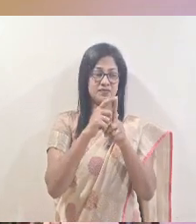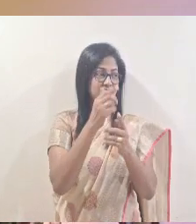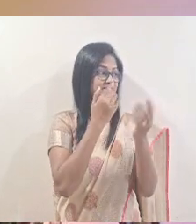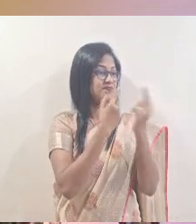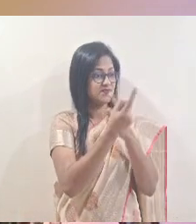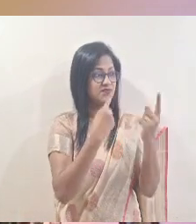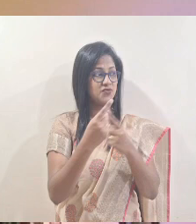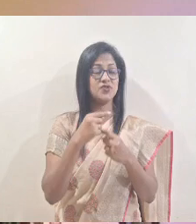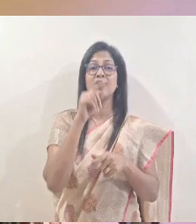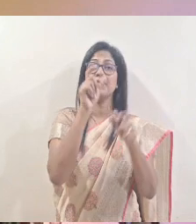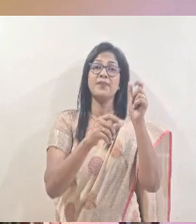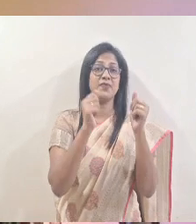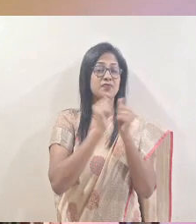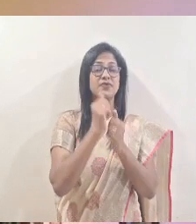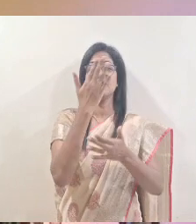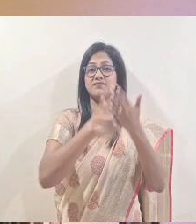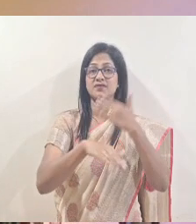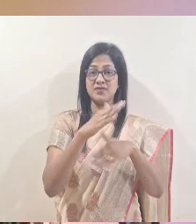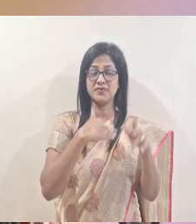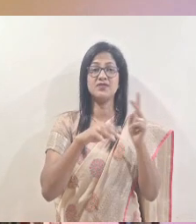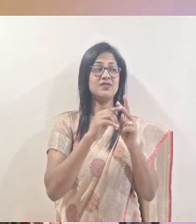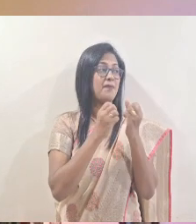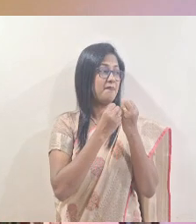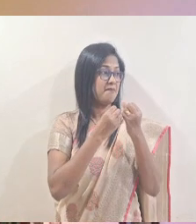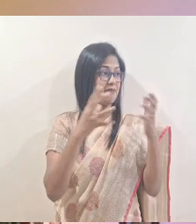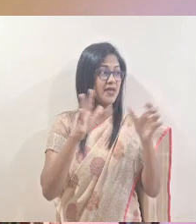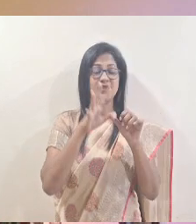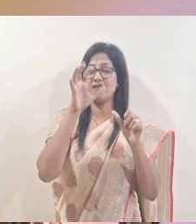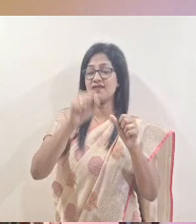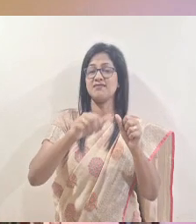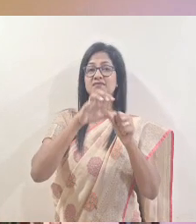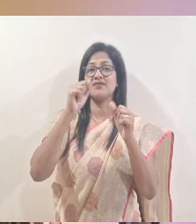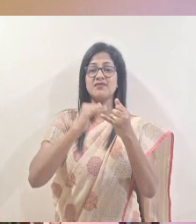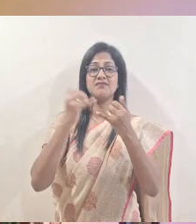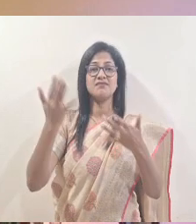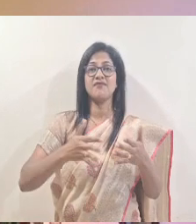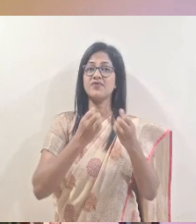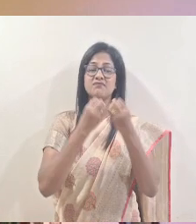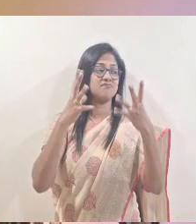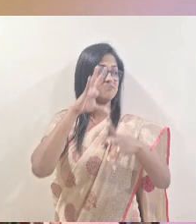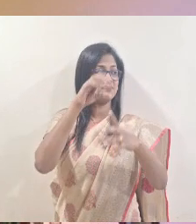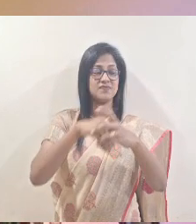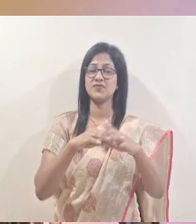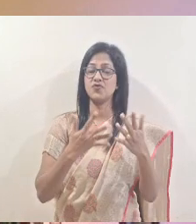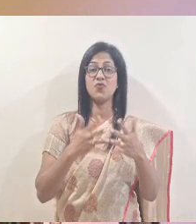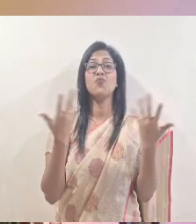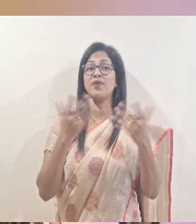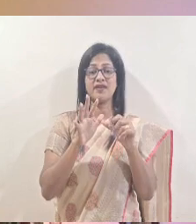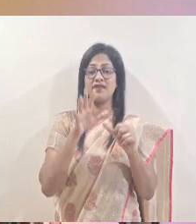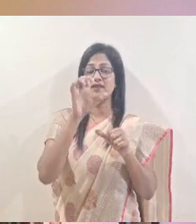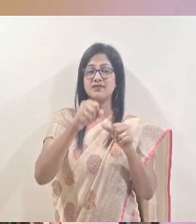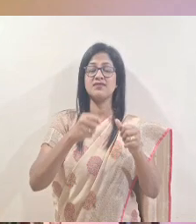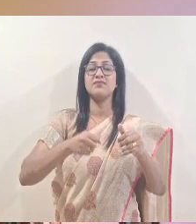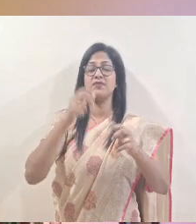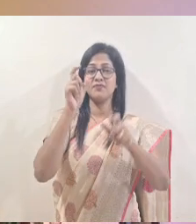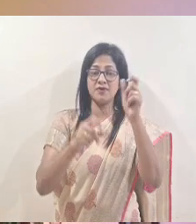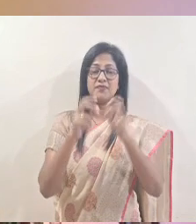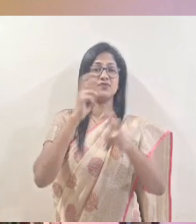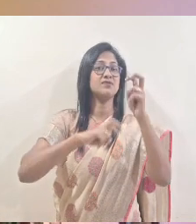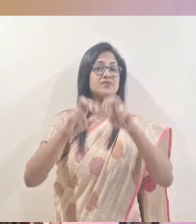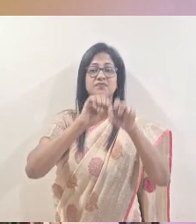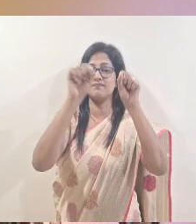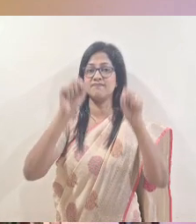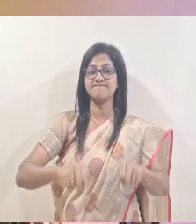that many persons with disability are reluctant to access many facilities due to lack of accessible public transportation system